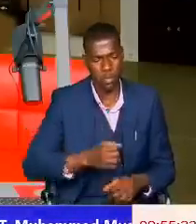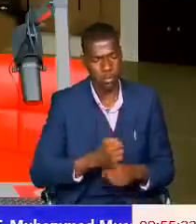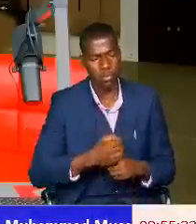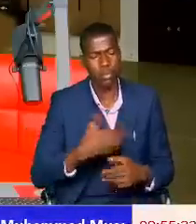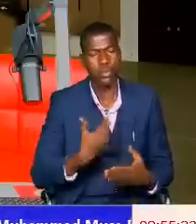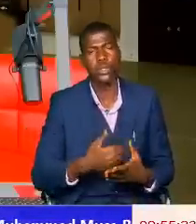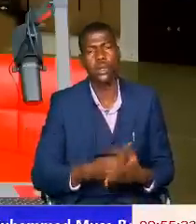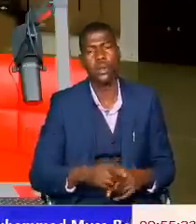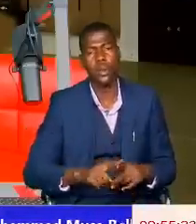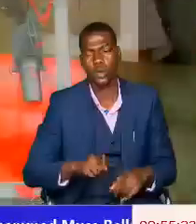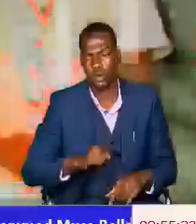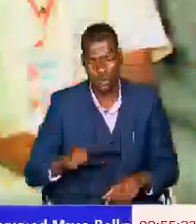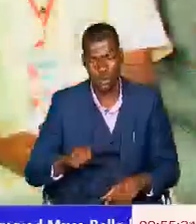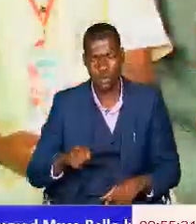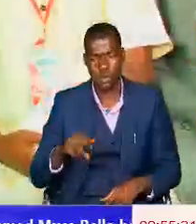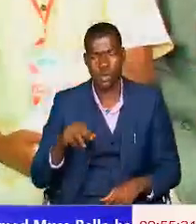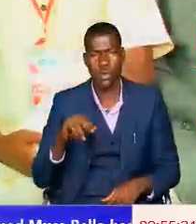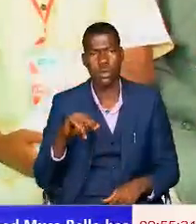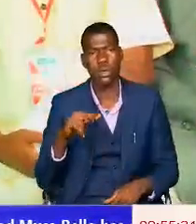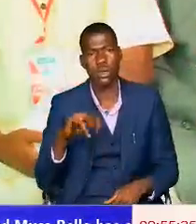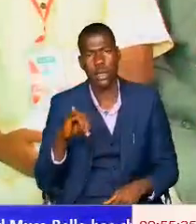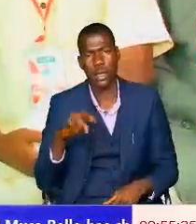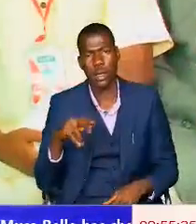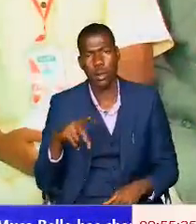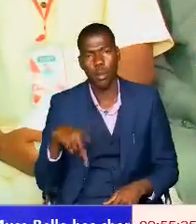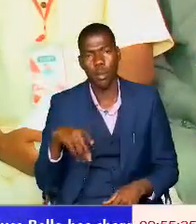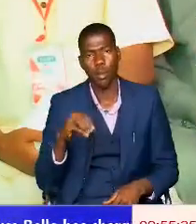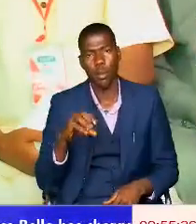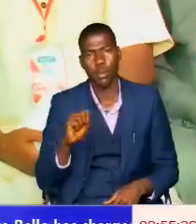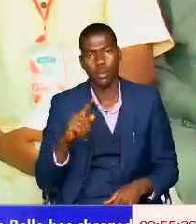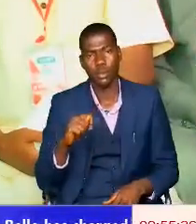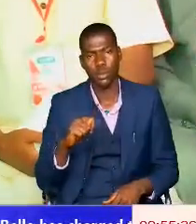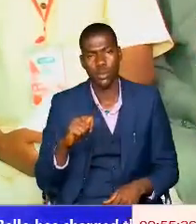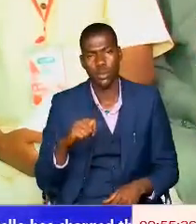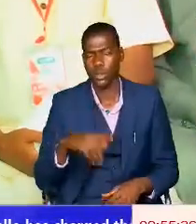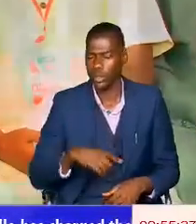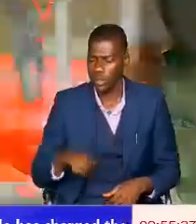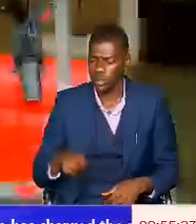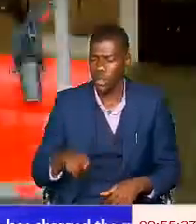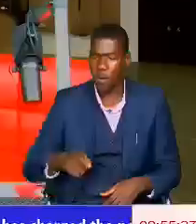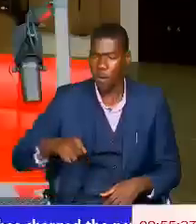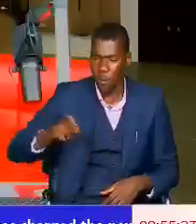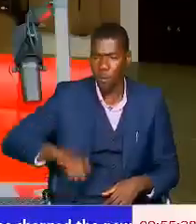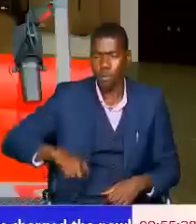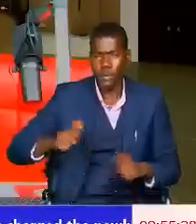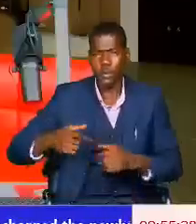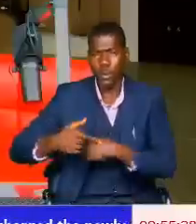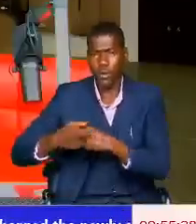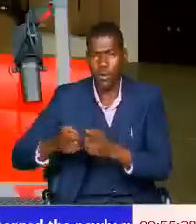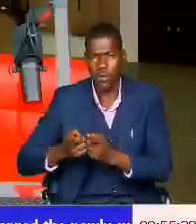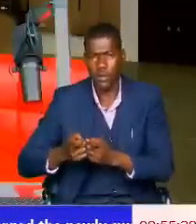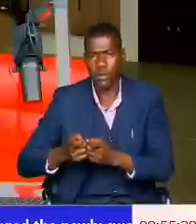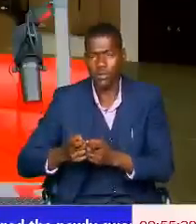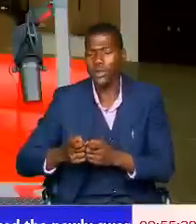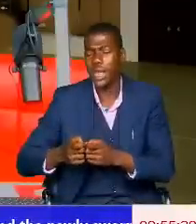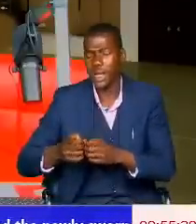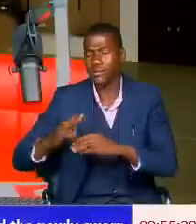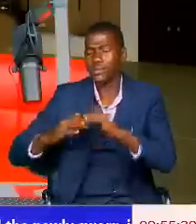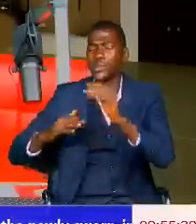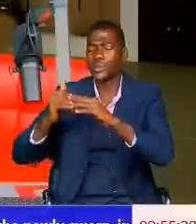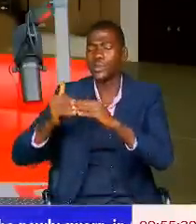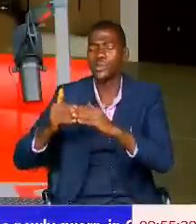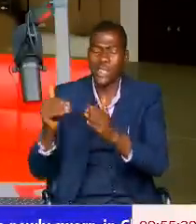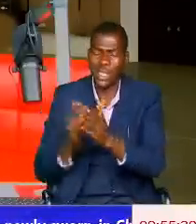if una won't make, when I even renovate una headquarters, una need to sit up. If una won't make una, some of una